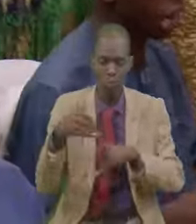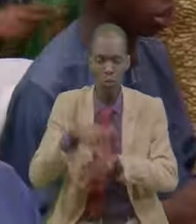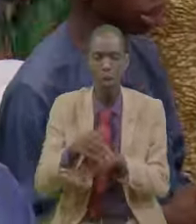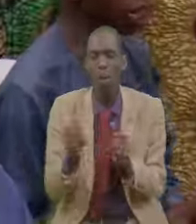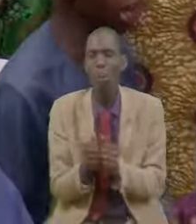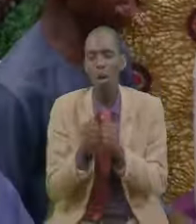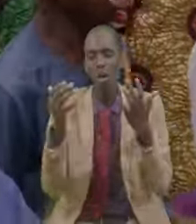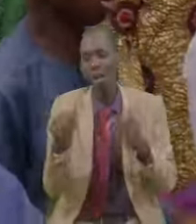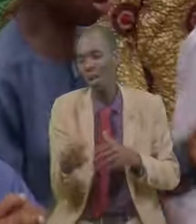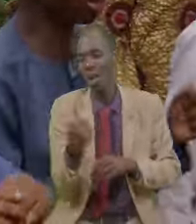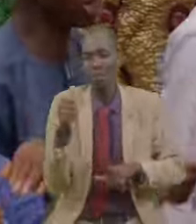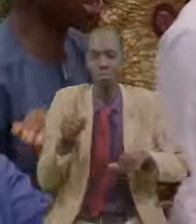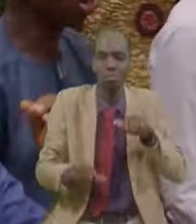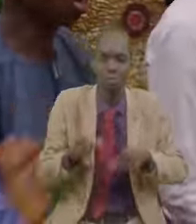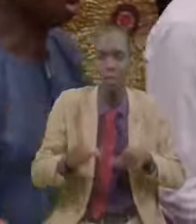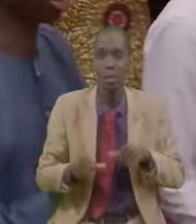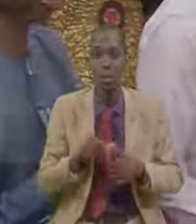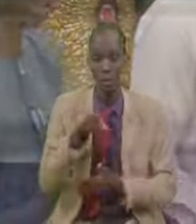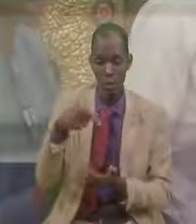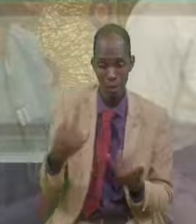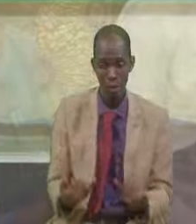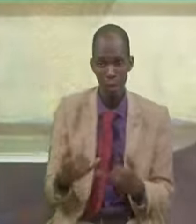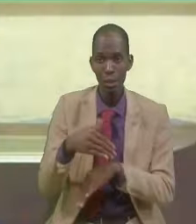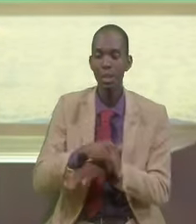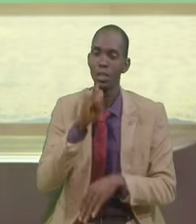doubt. This is your day.